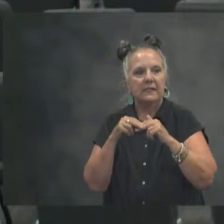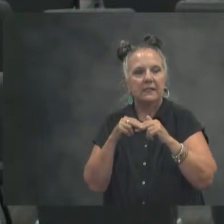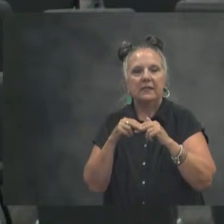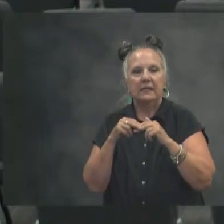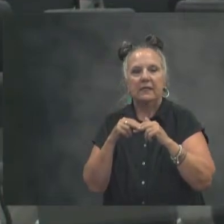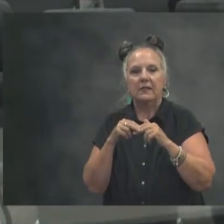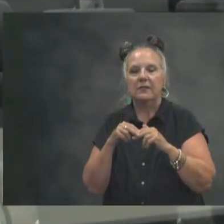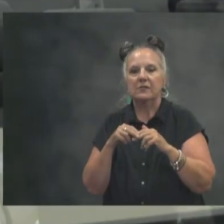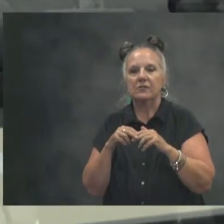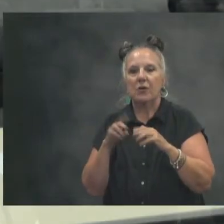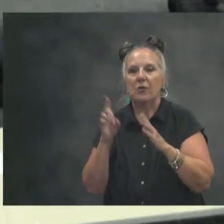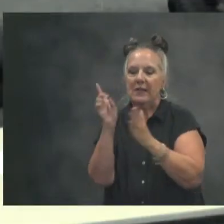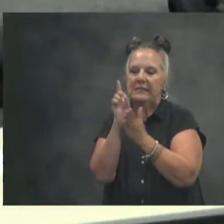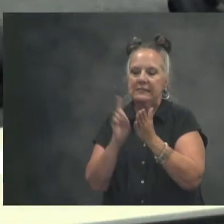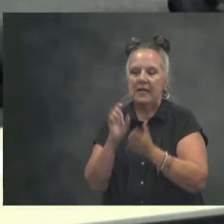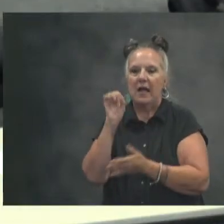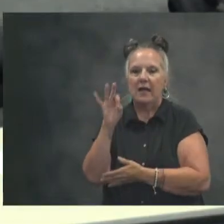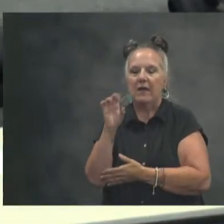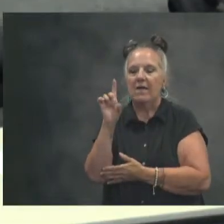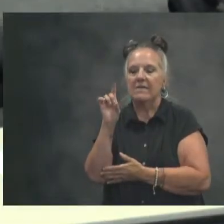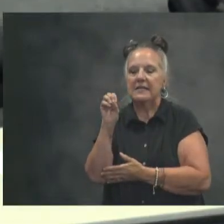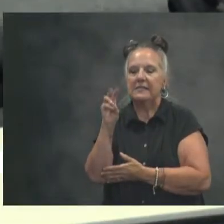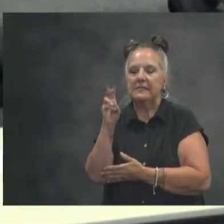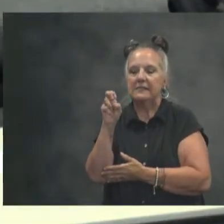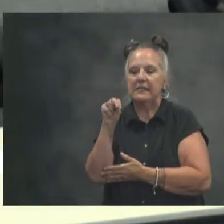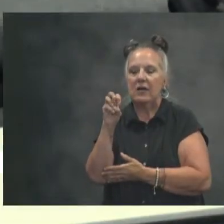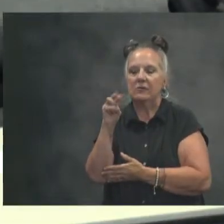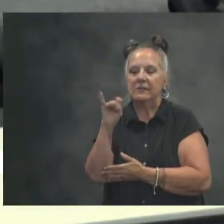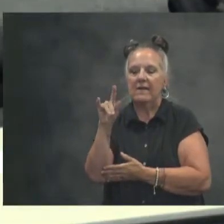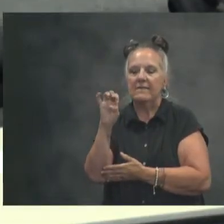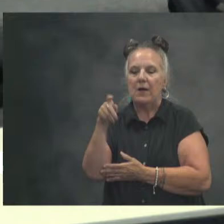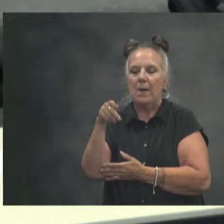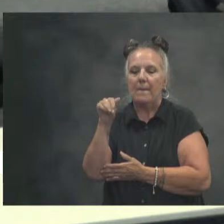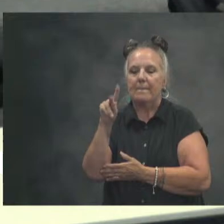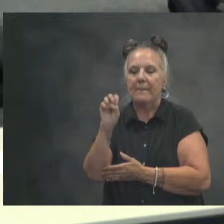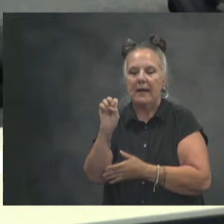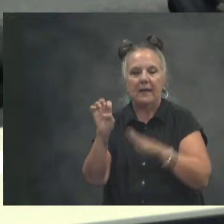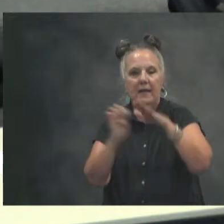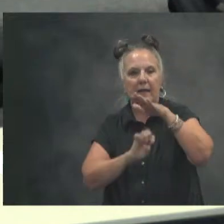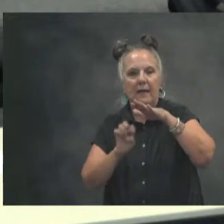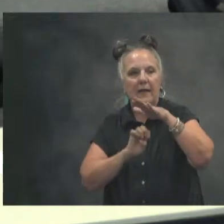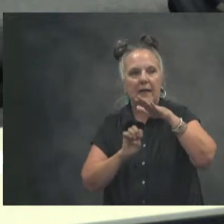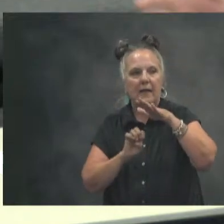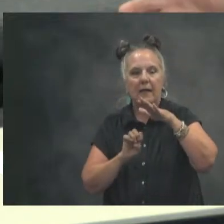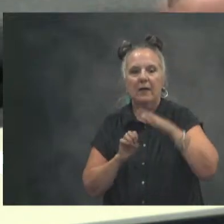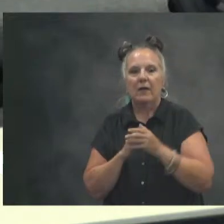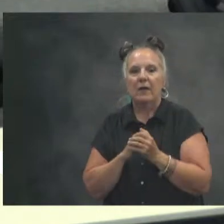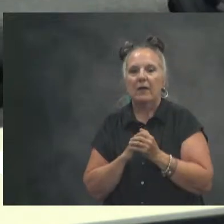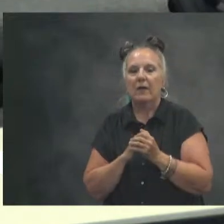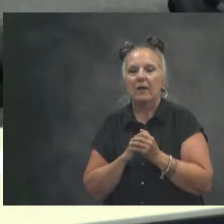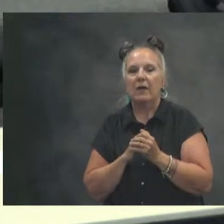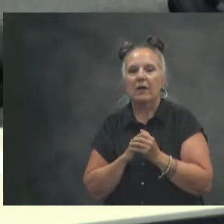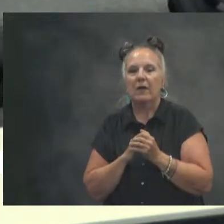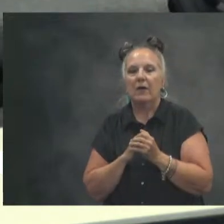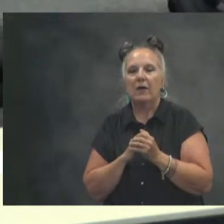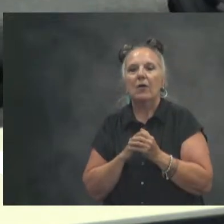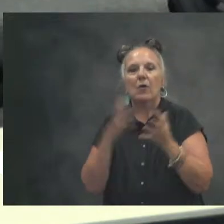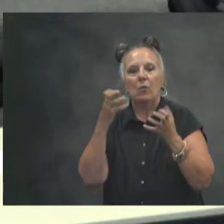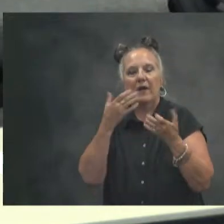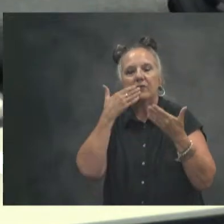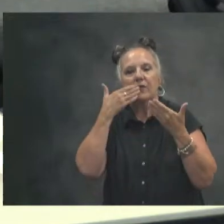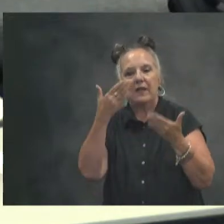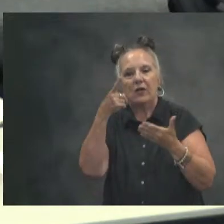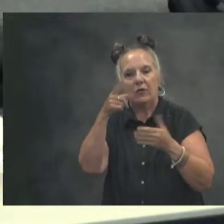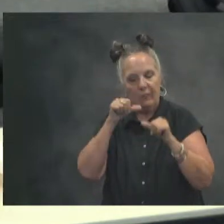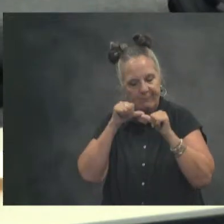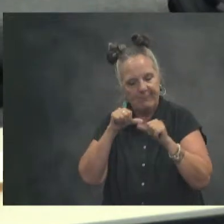Downsville Pike Elementary. Before we get to the presentation, the facilities team wanted to thank the Mosley team for their continued